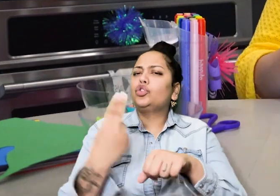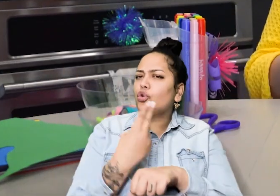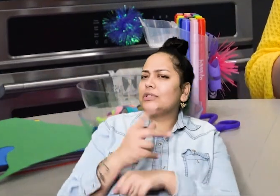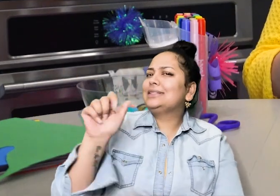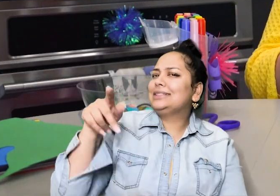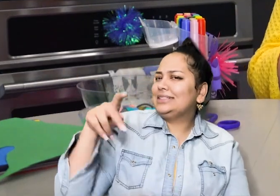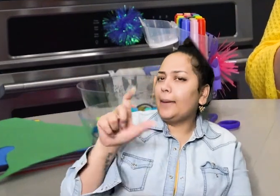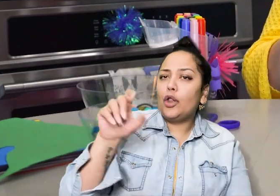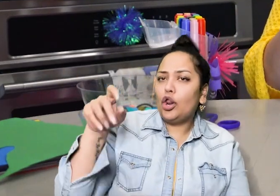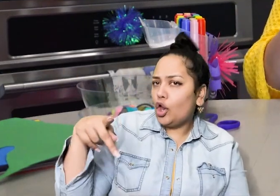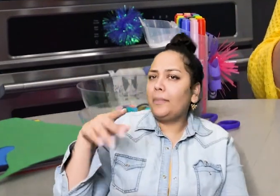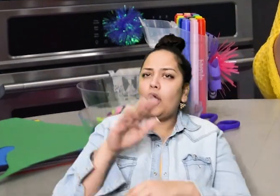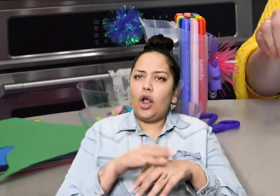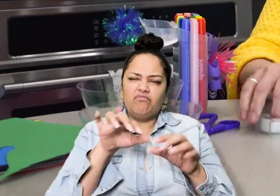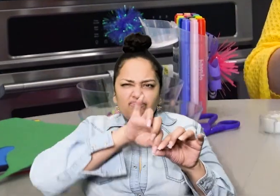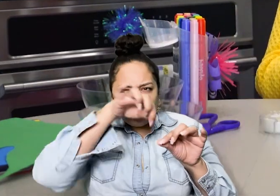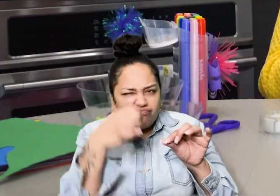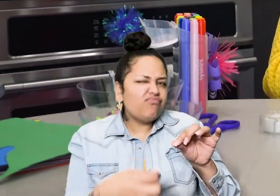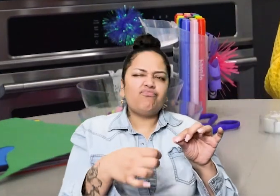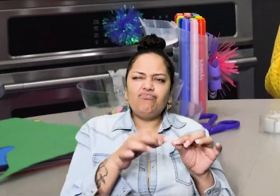And we're gonna put the tape loop on